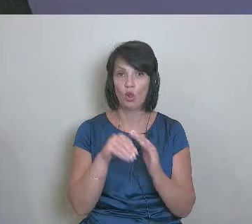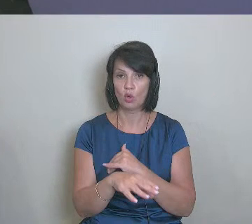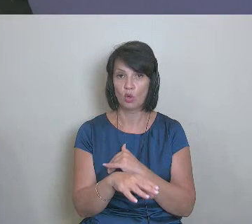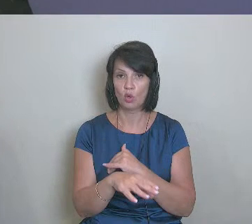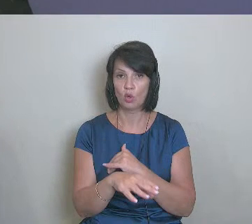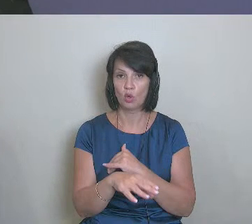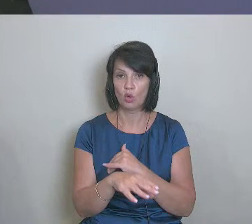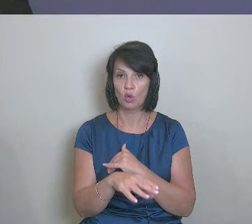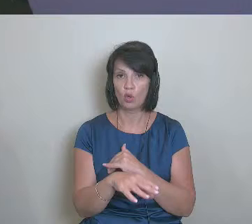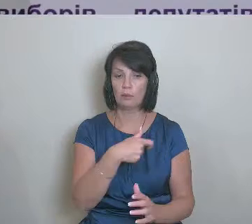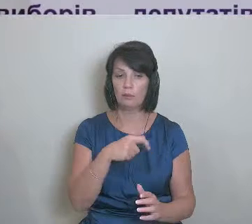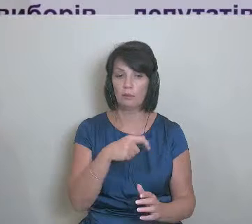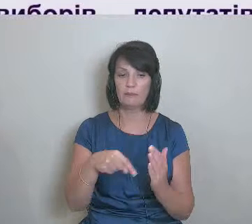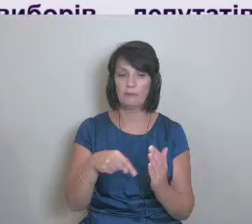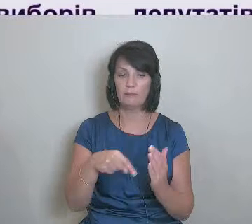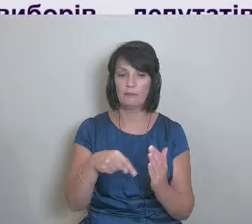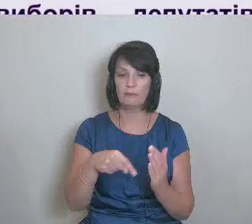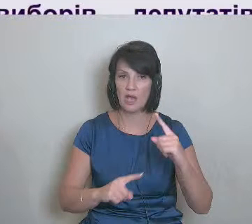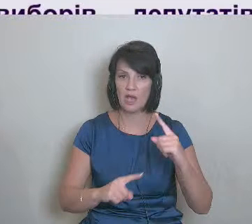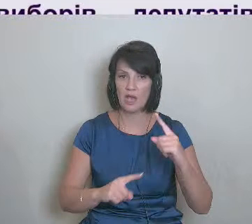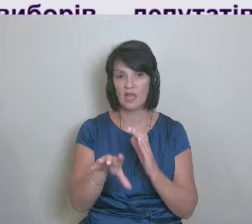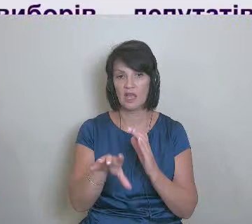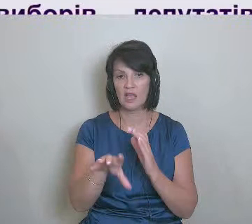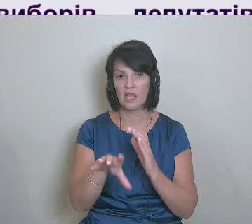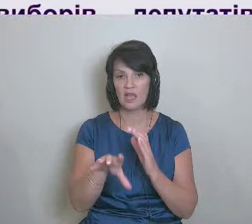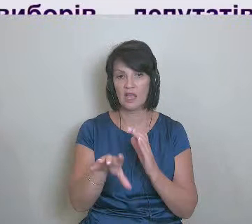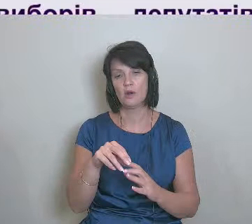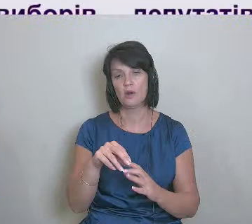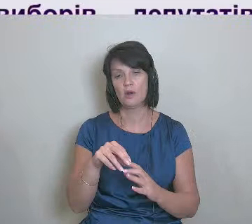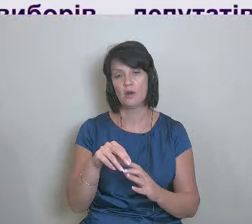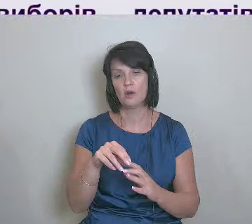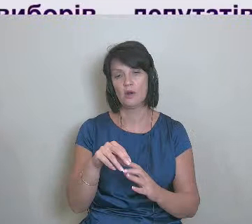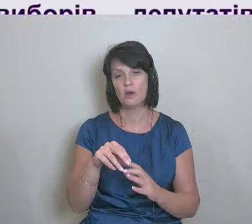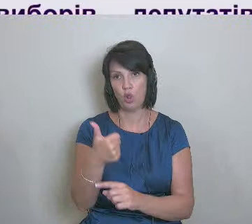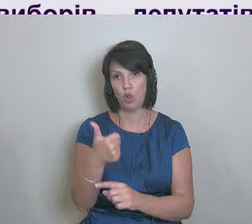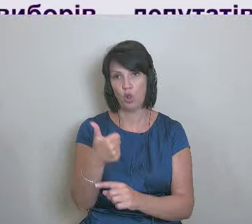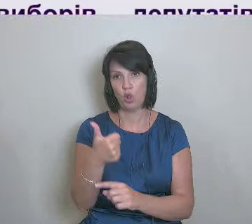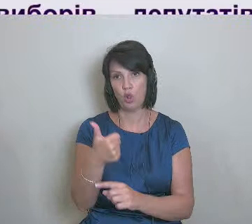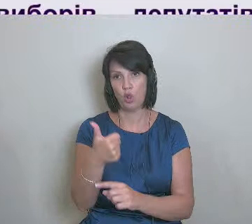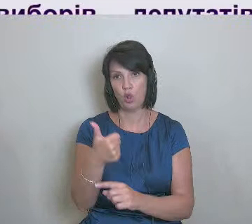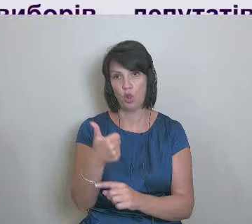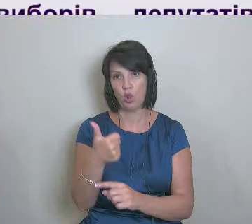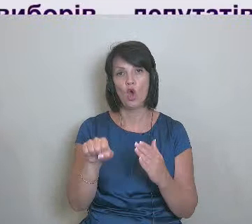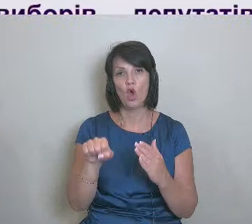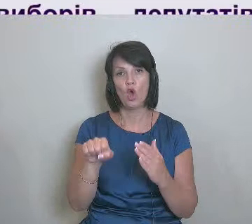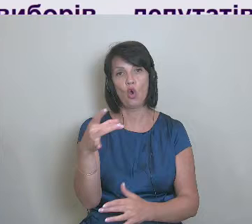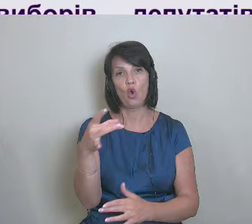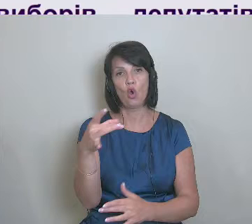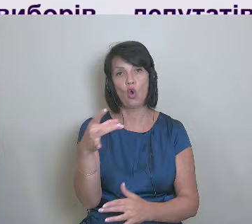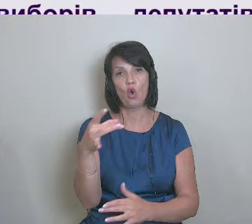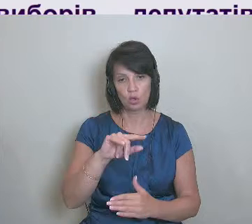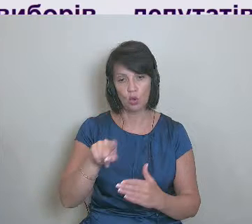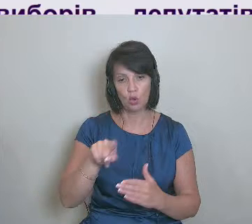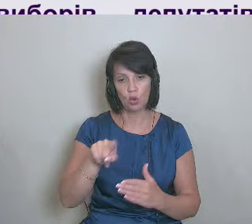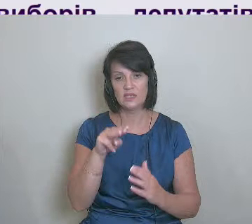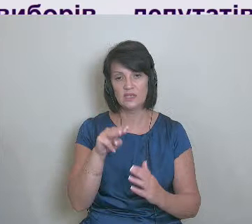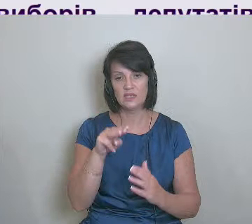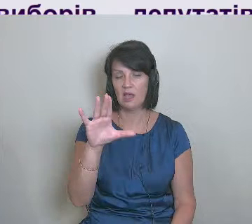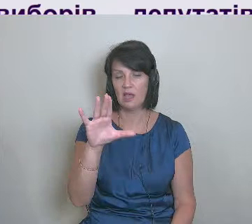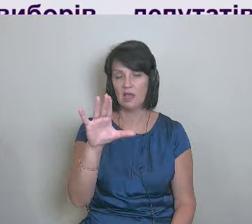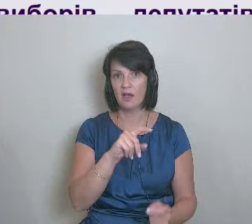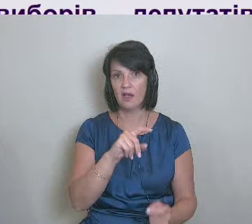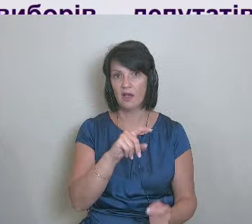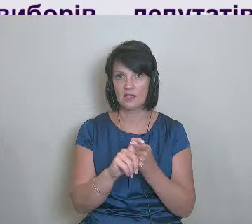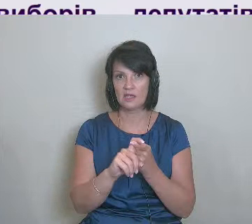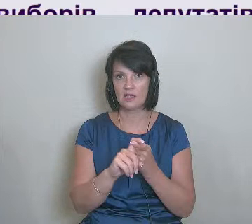they establish the results of elections of the councillors of the city councils and the mayors. The Rayon